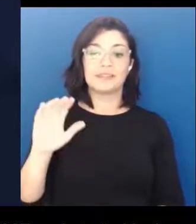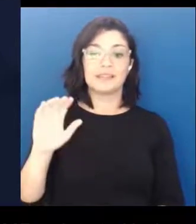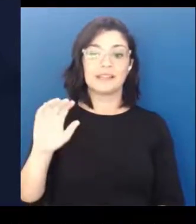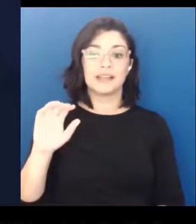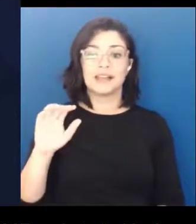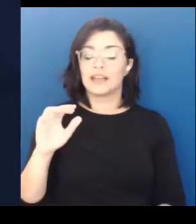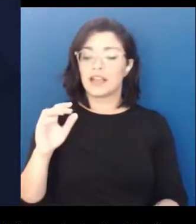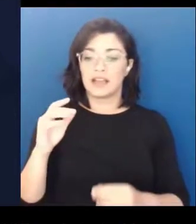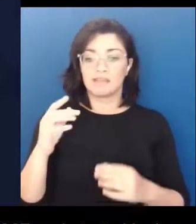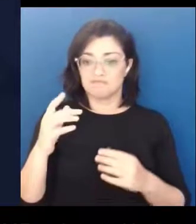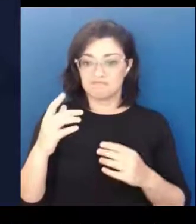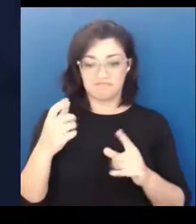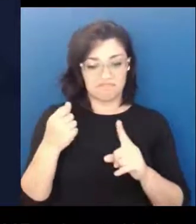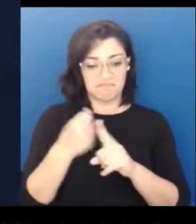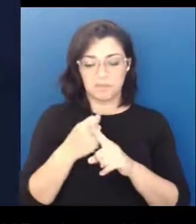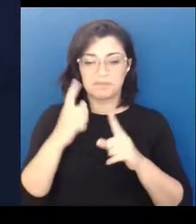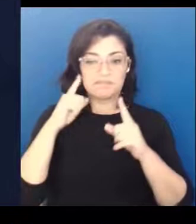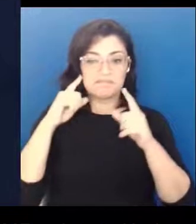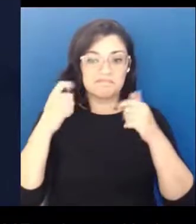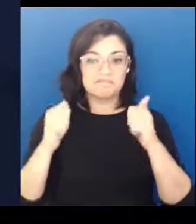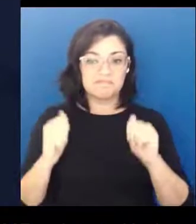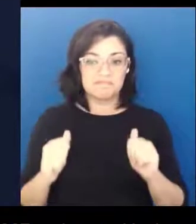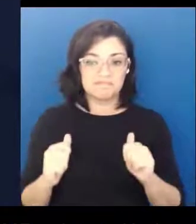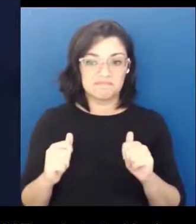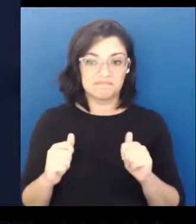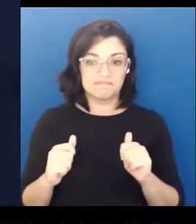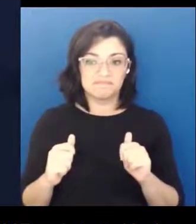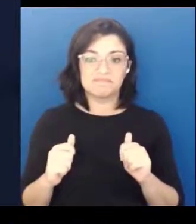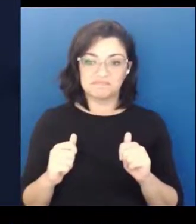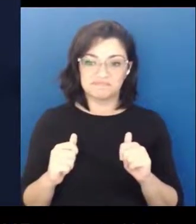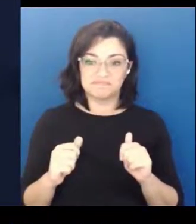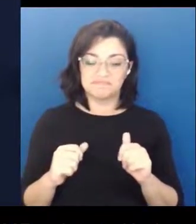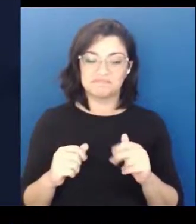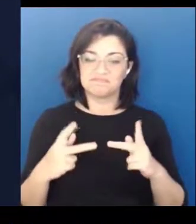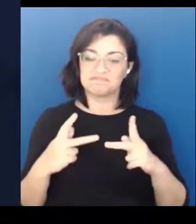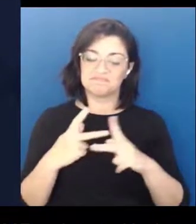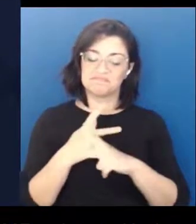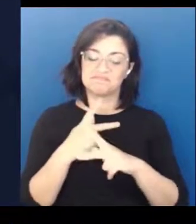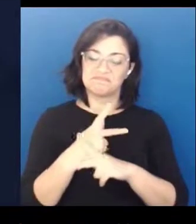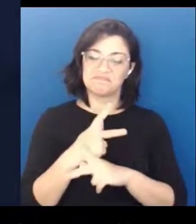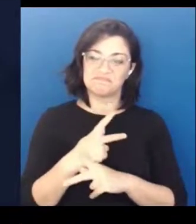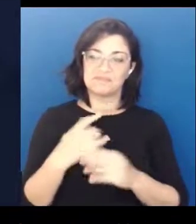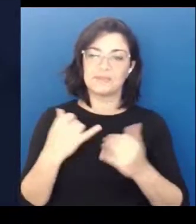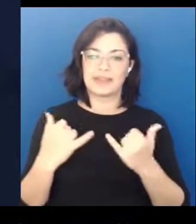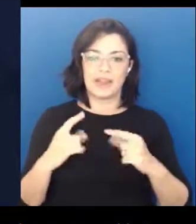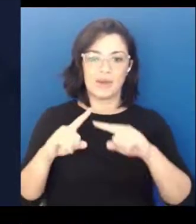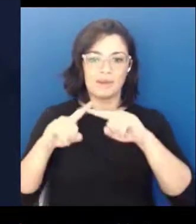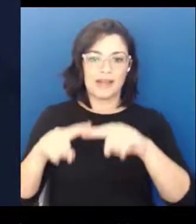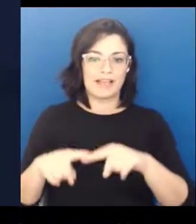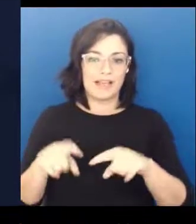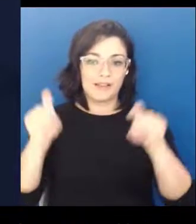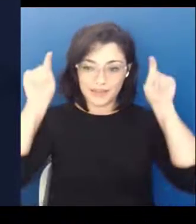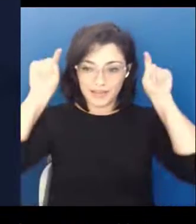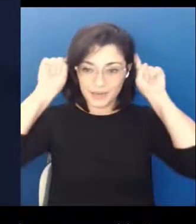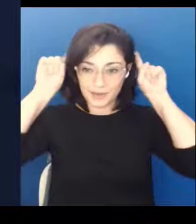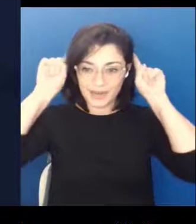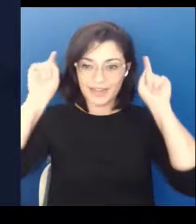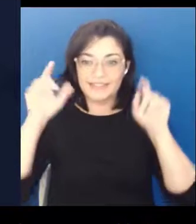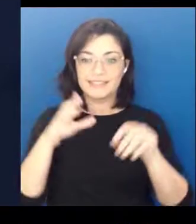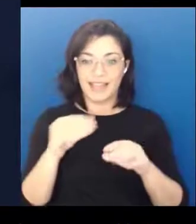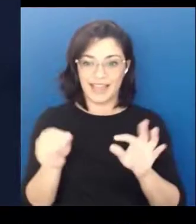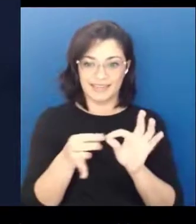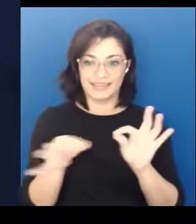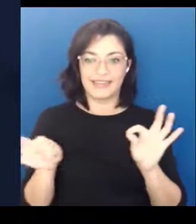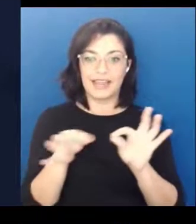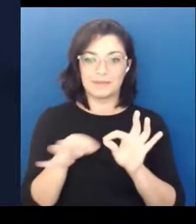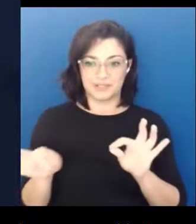has gotten progressively worse and is to the point now that I rely on hearing aids and captioning. I can barely